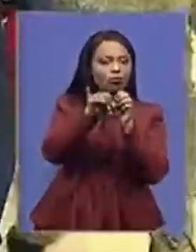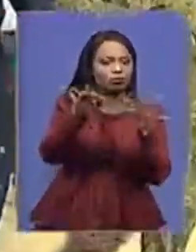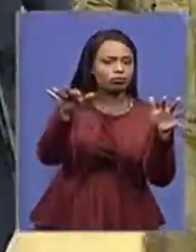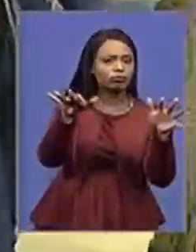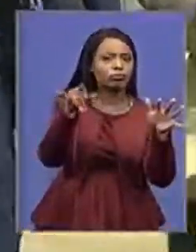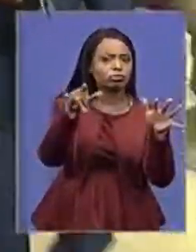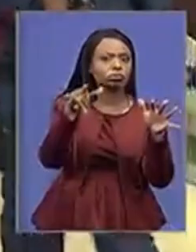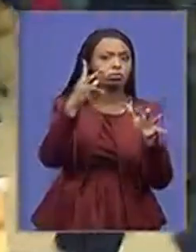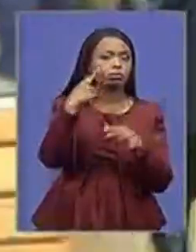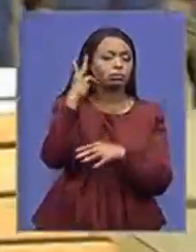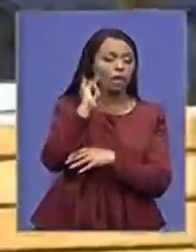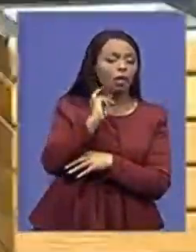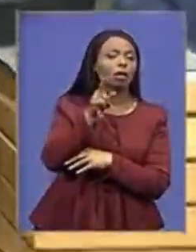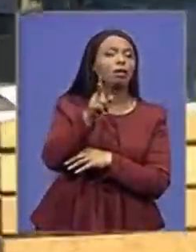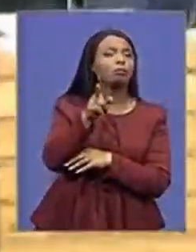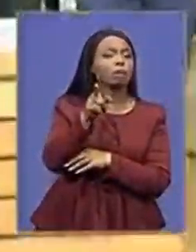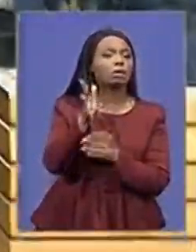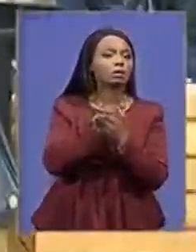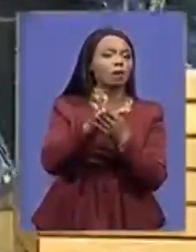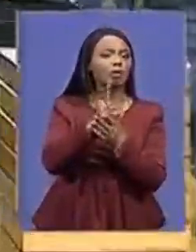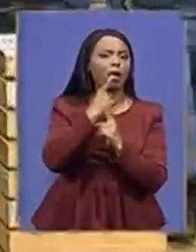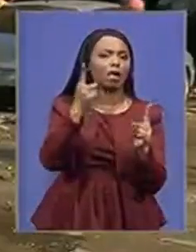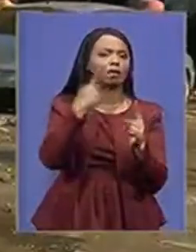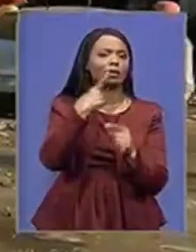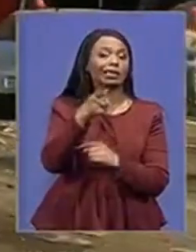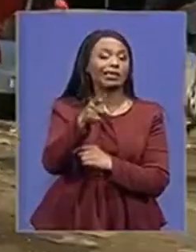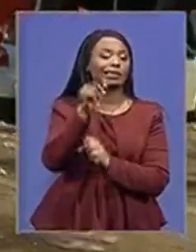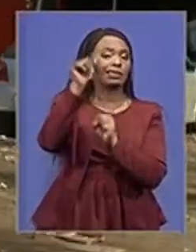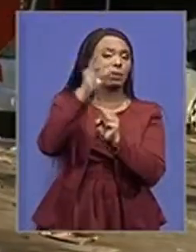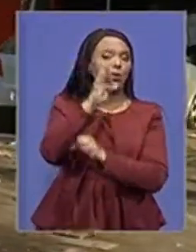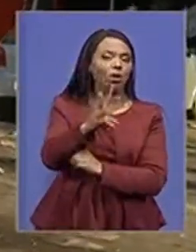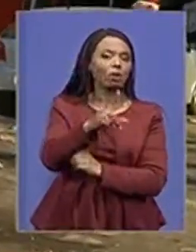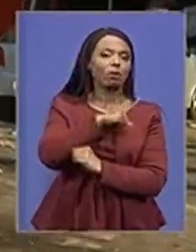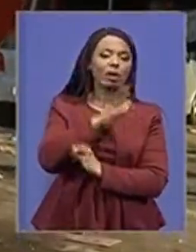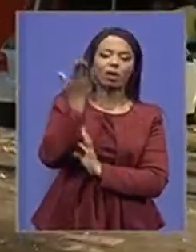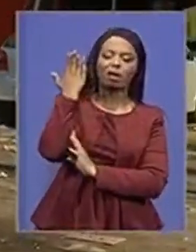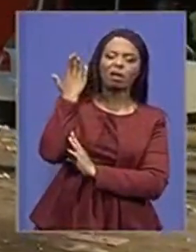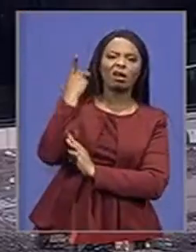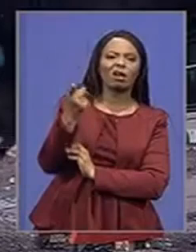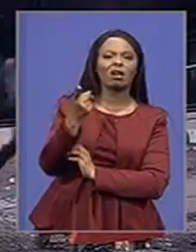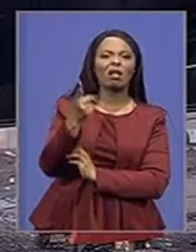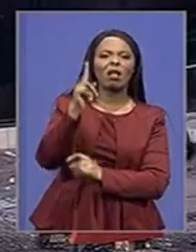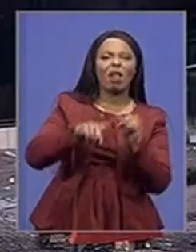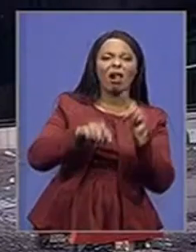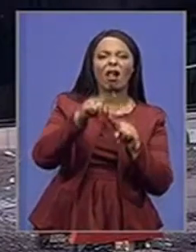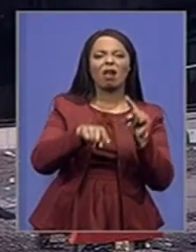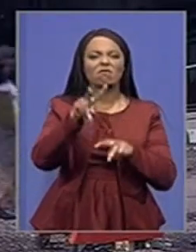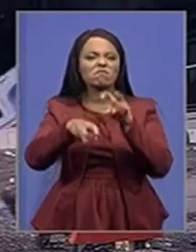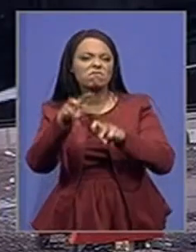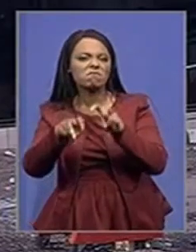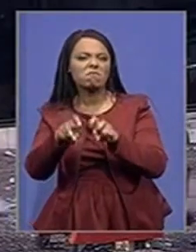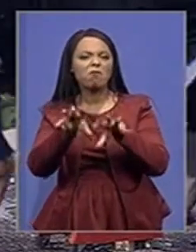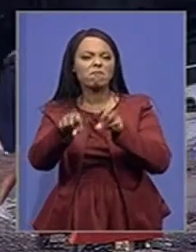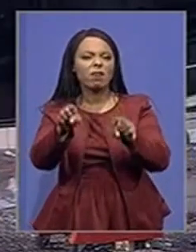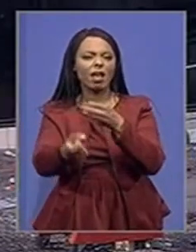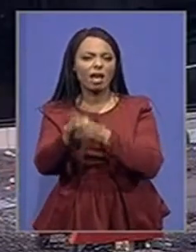matlho dinameng gompieno ka ntlha fa ba ne ba kgalwa thata mabapi le go retelelwa ke go bonela pele ditlhaselo tsa maloba jaanong